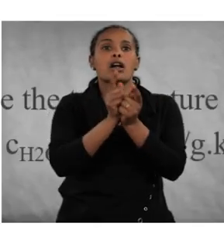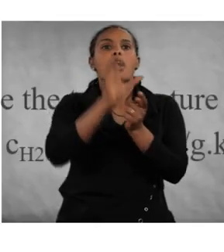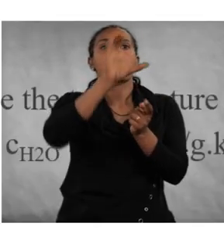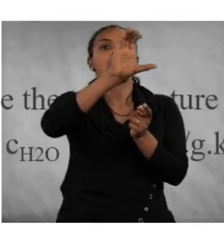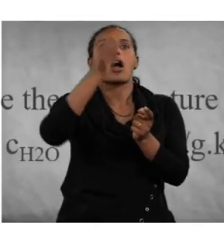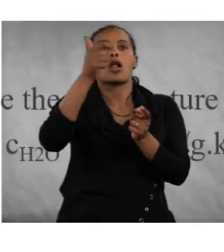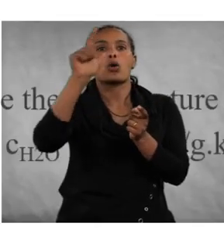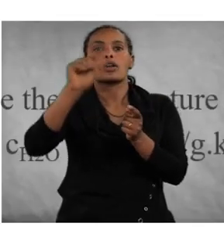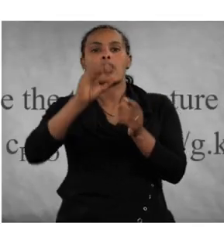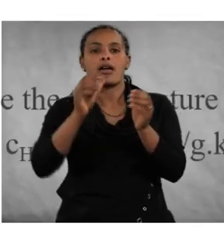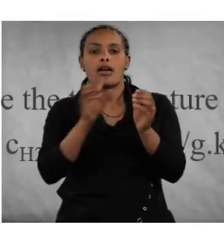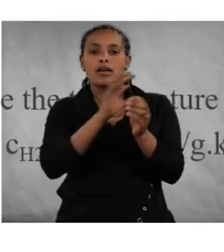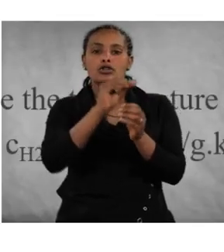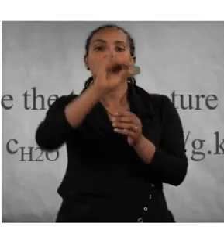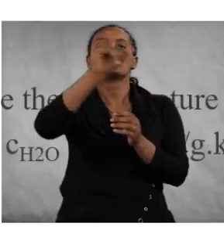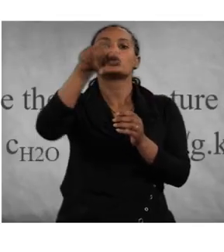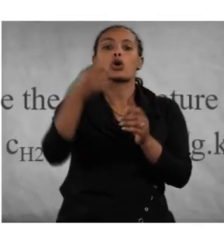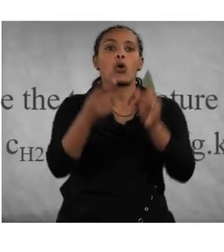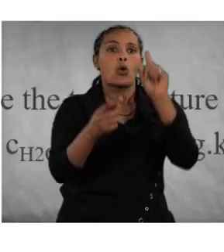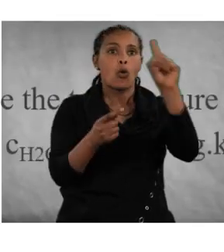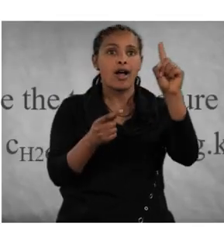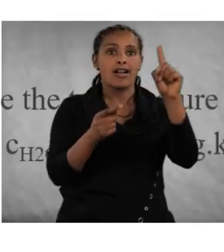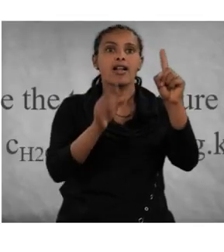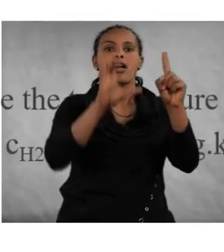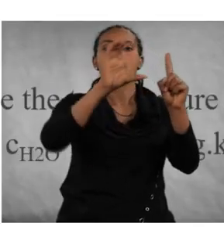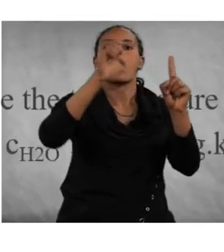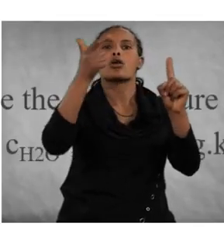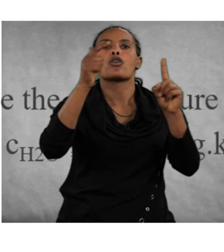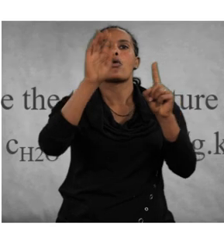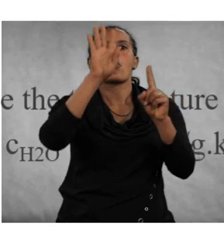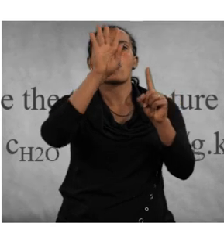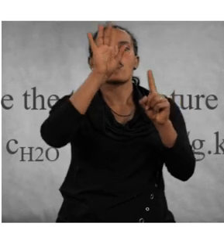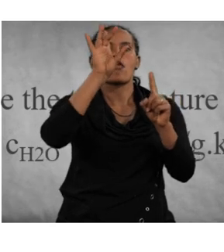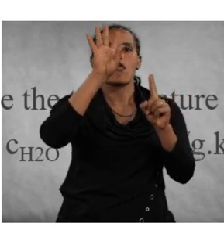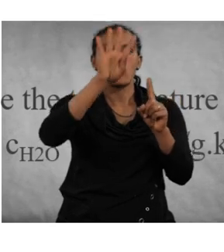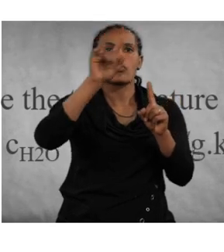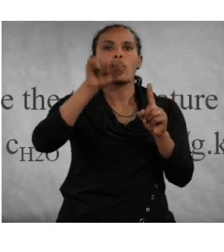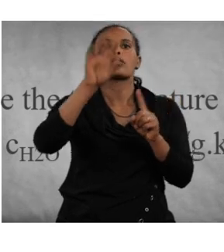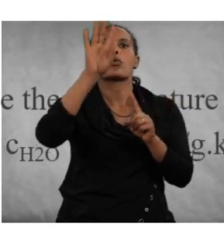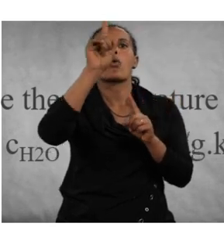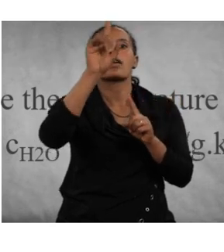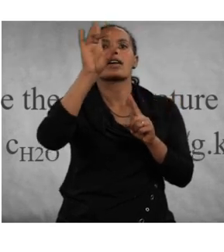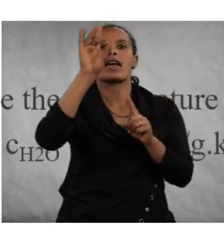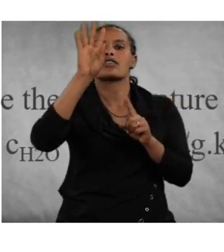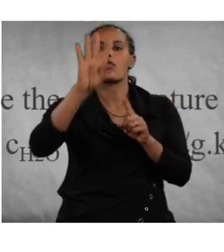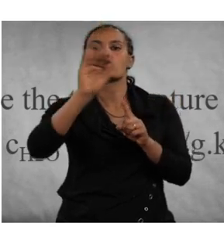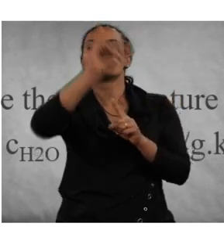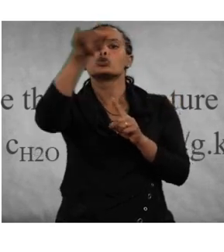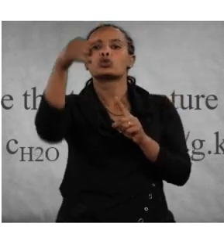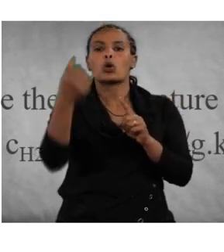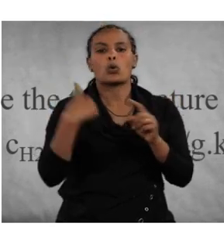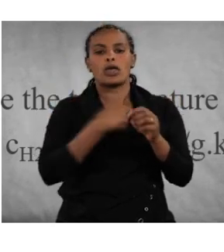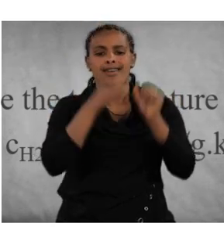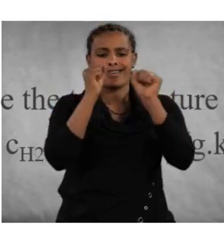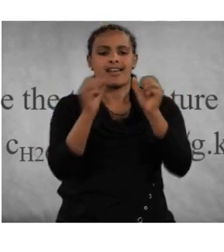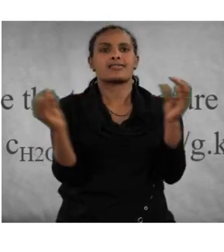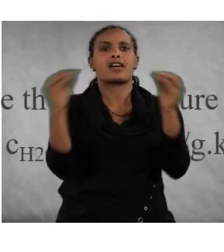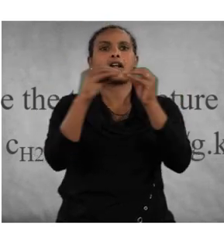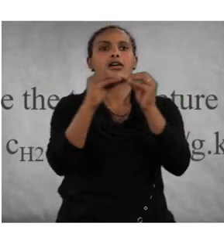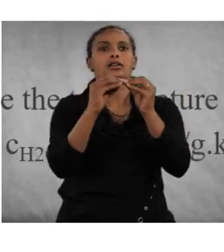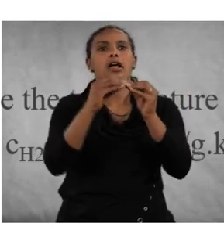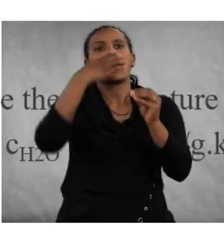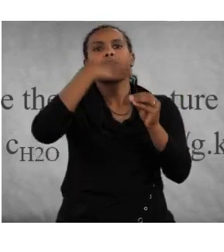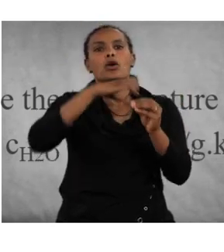and joule. 1 calorie equal 4.184 joule. We can calculate heat of